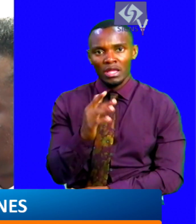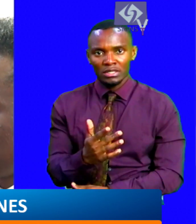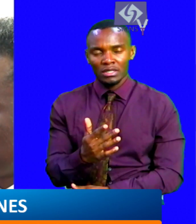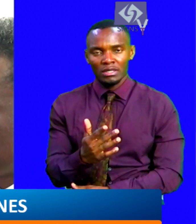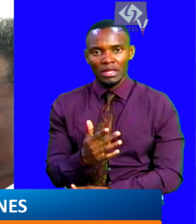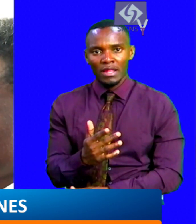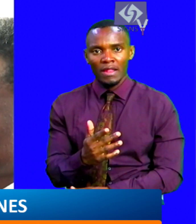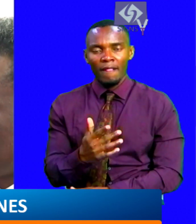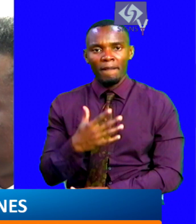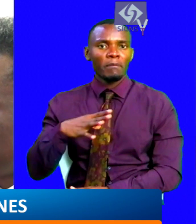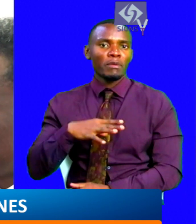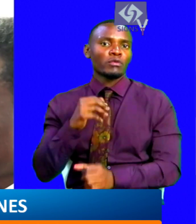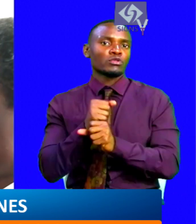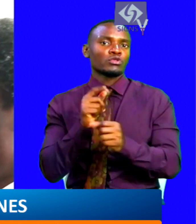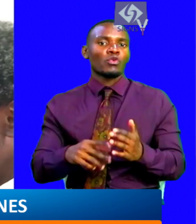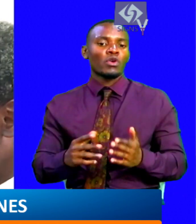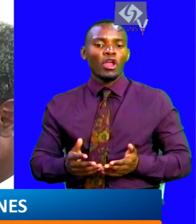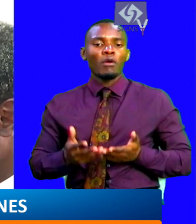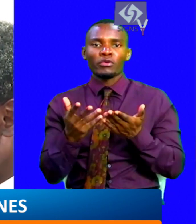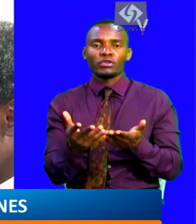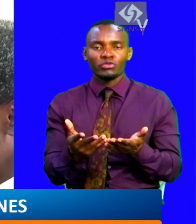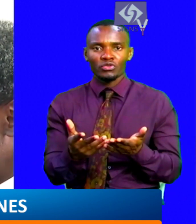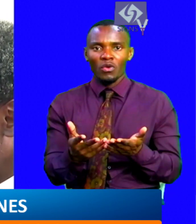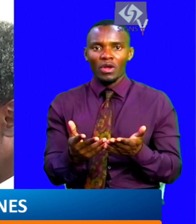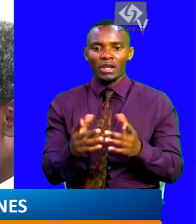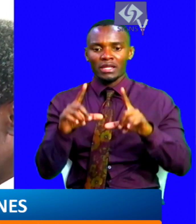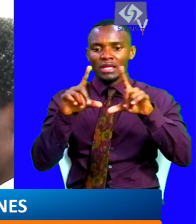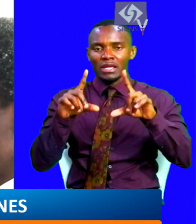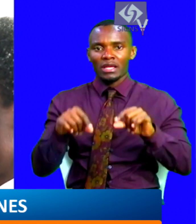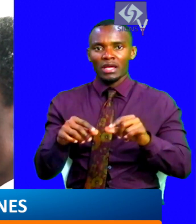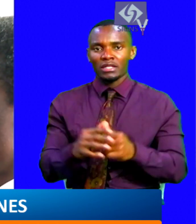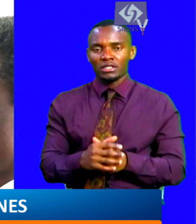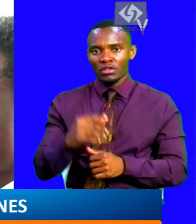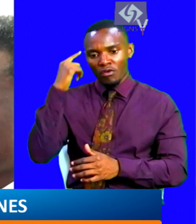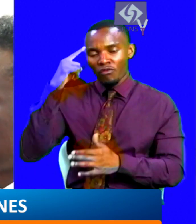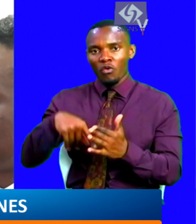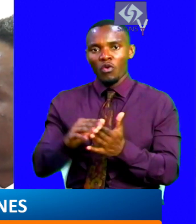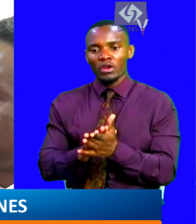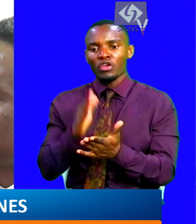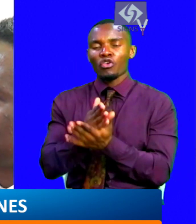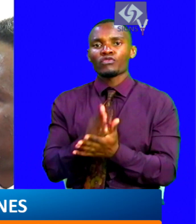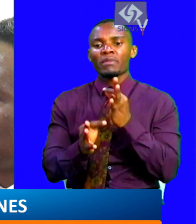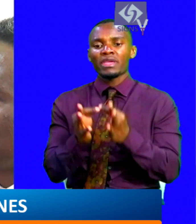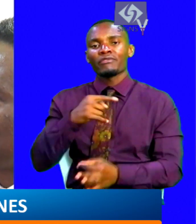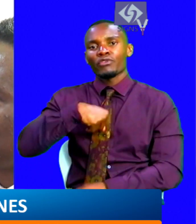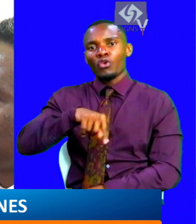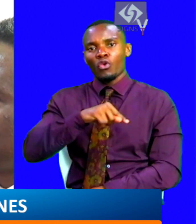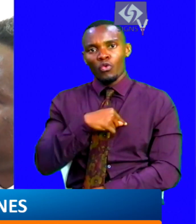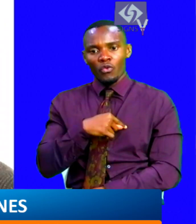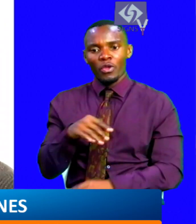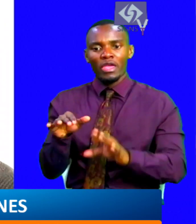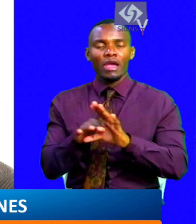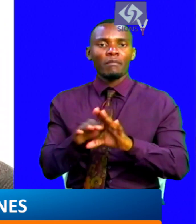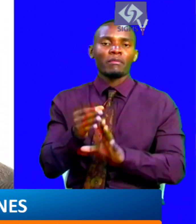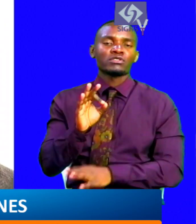and the Advocates Act to require of the 5 of us to produce our